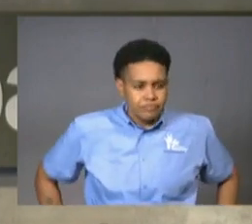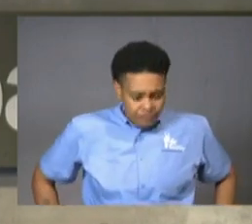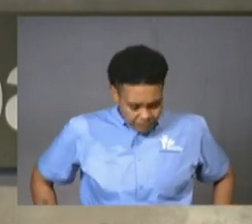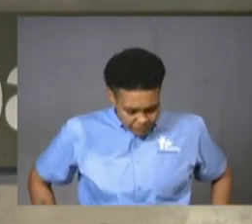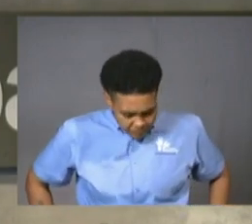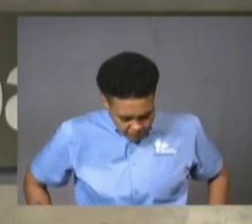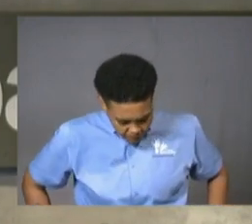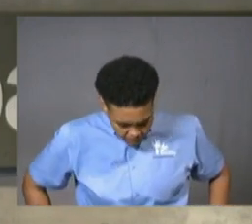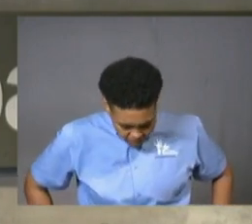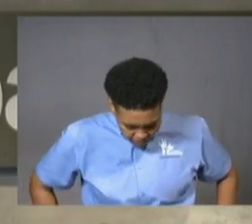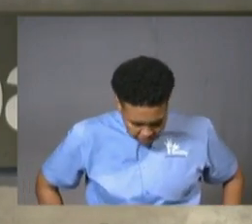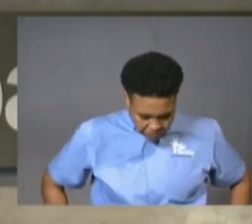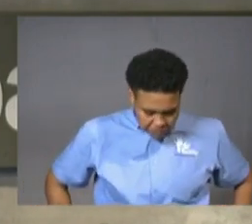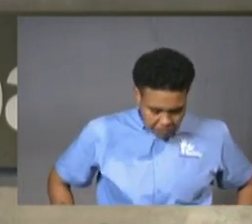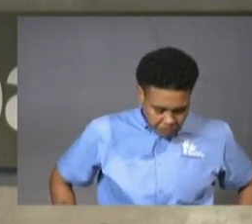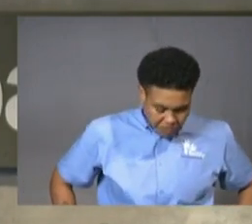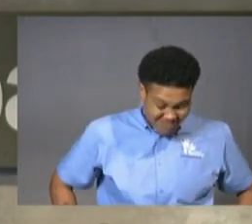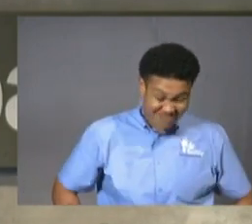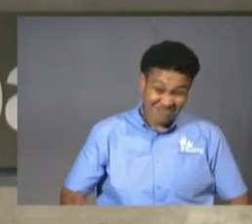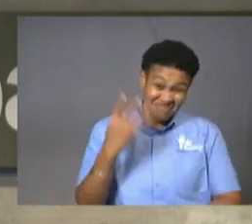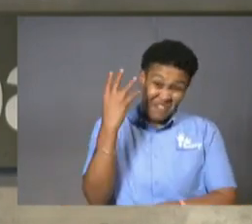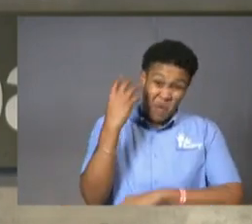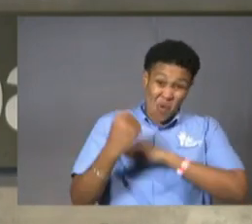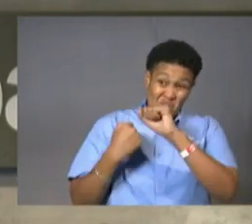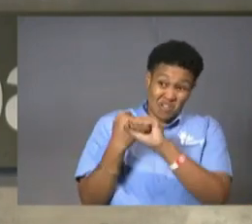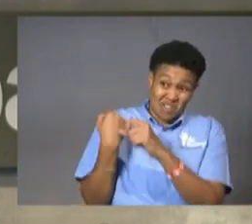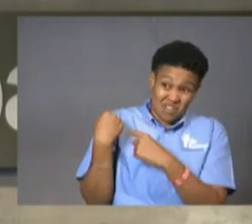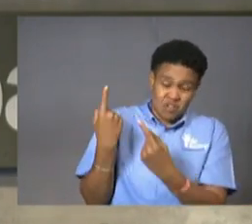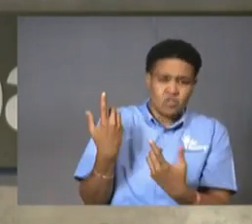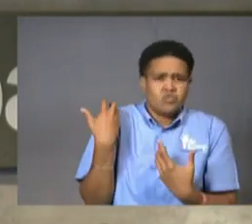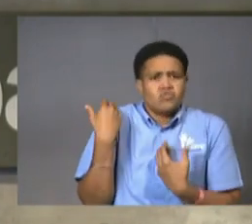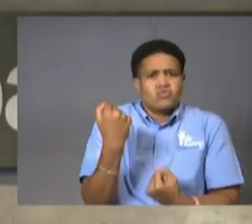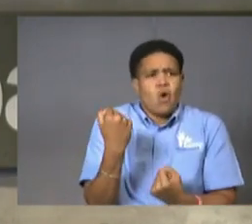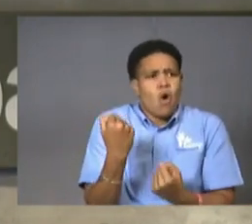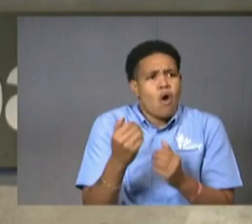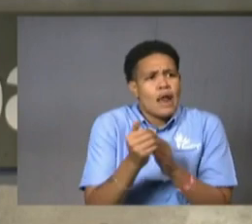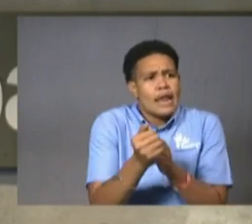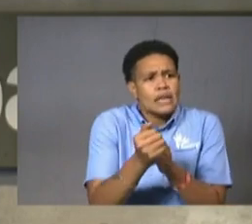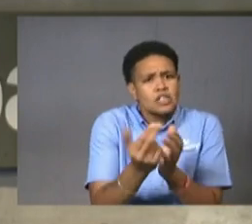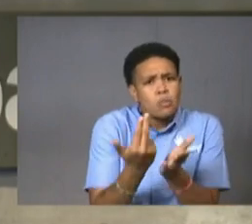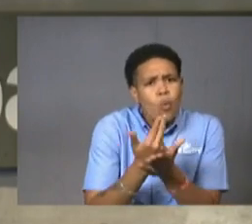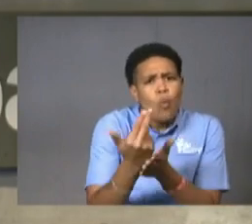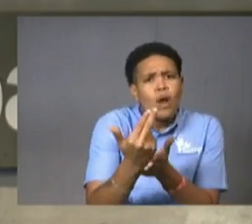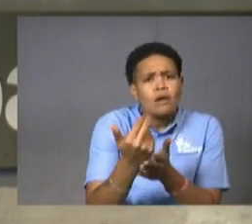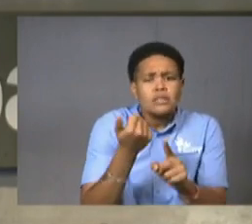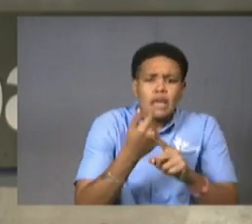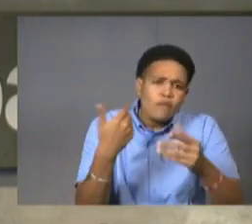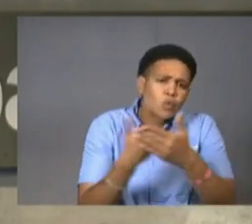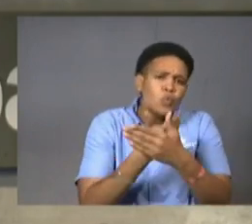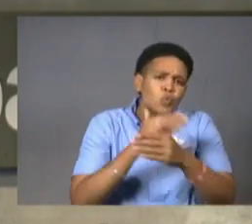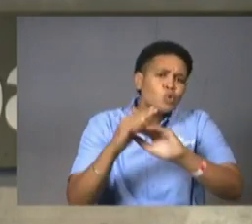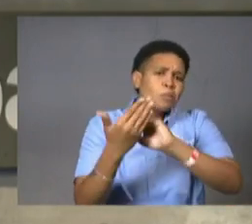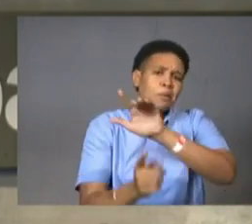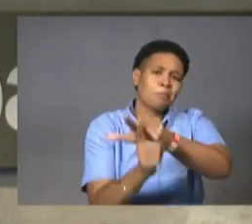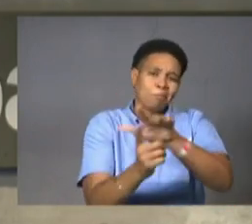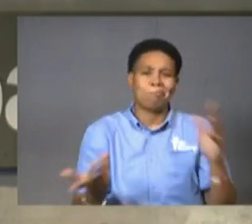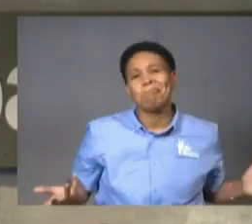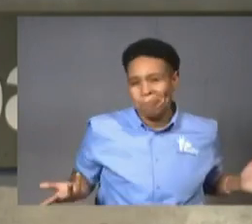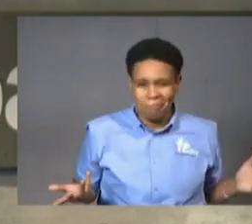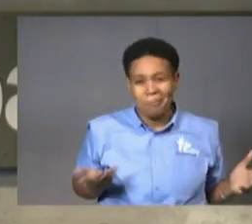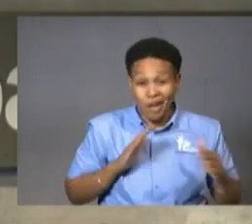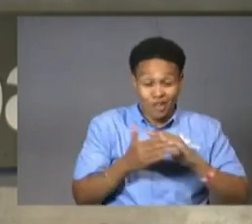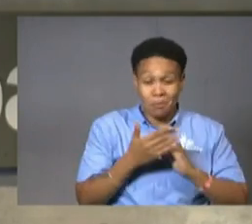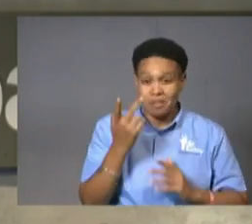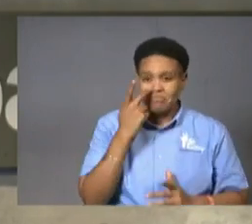the strong leadership of Prime Minister Andrew Holness, a new Jamaica has emerged. A Jamaica characterized by